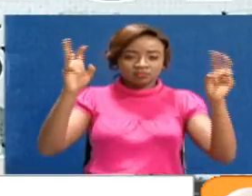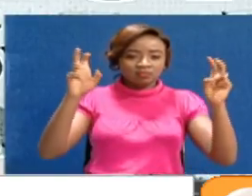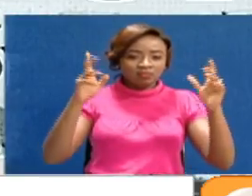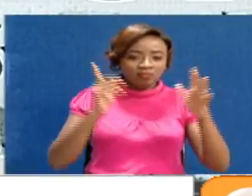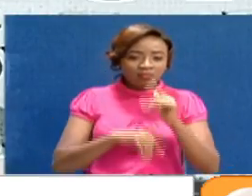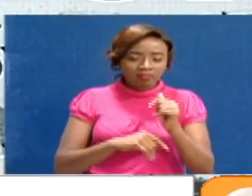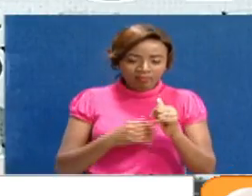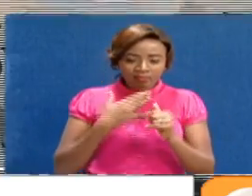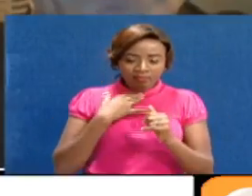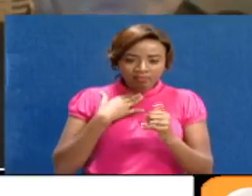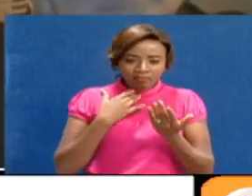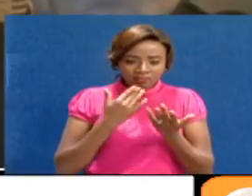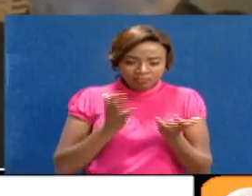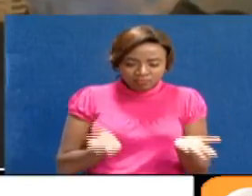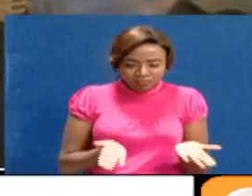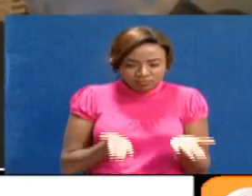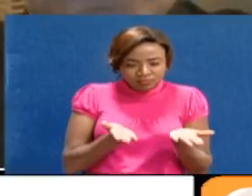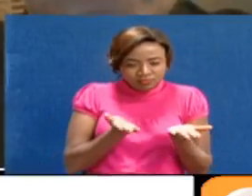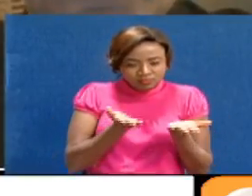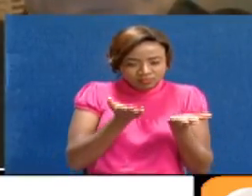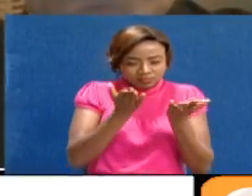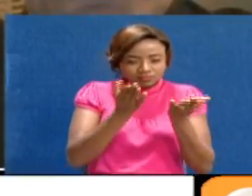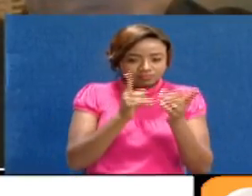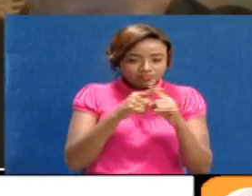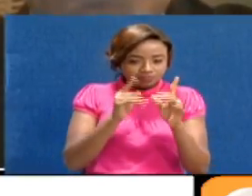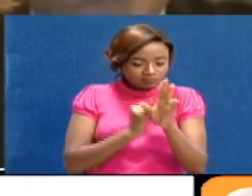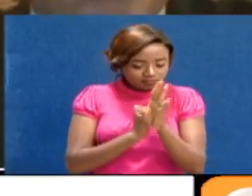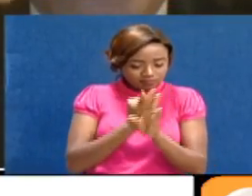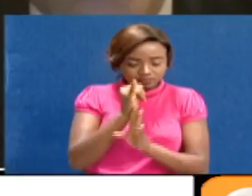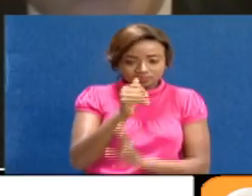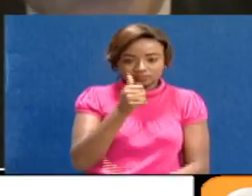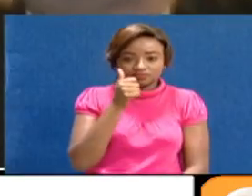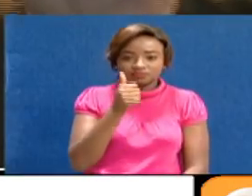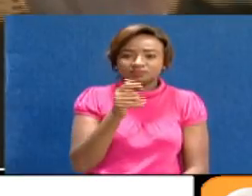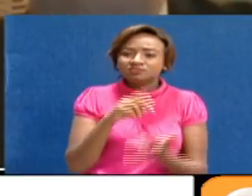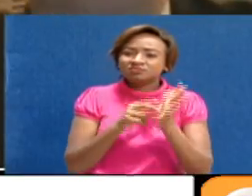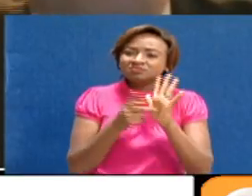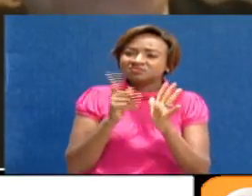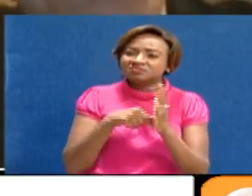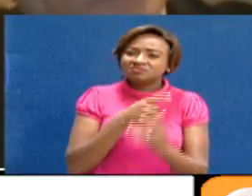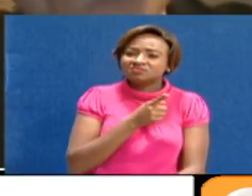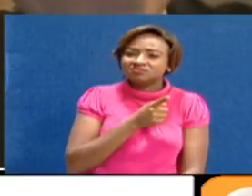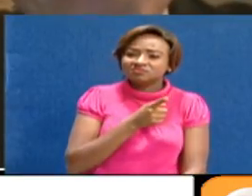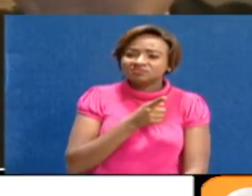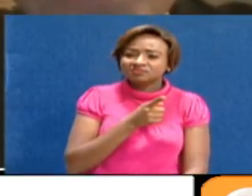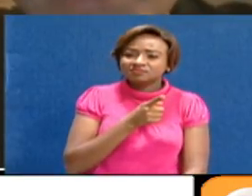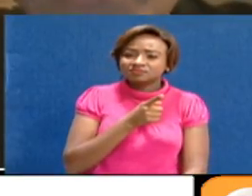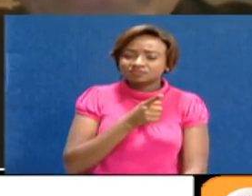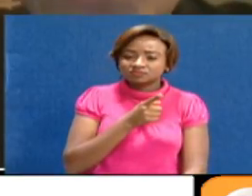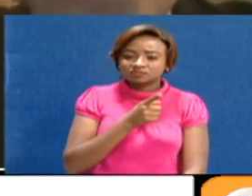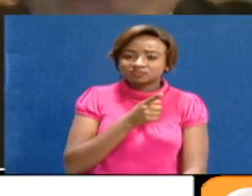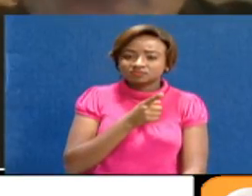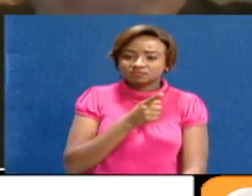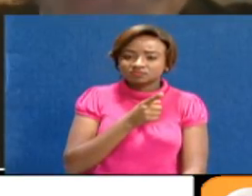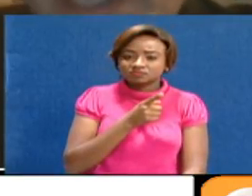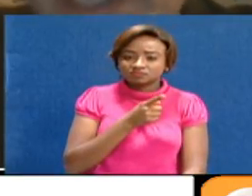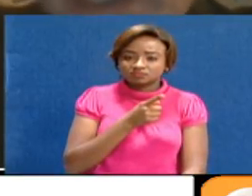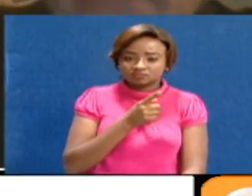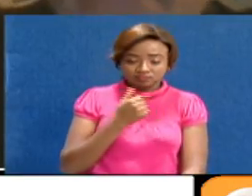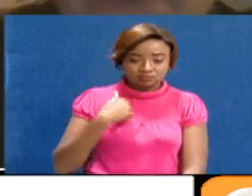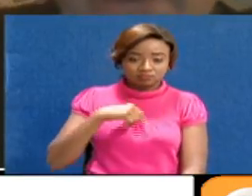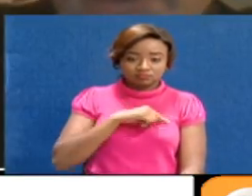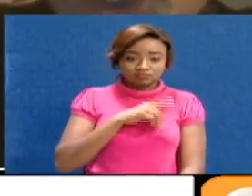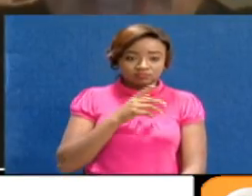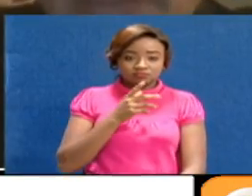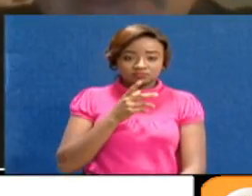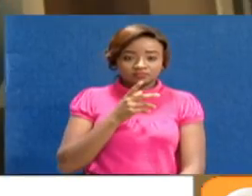with integrity. What does that even mean? Well, it means that basically we need to recover in